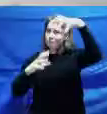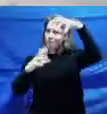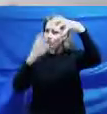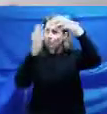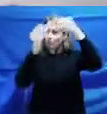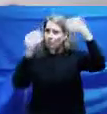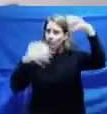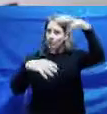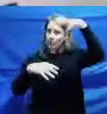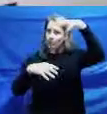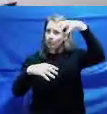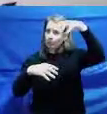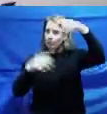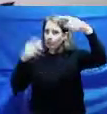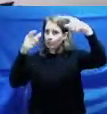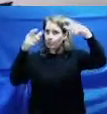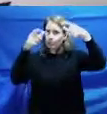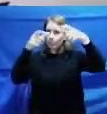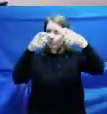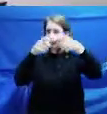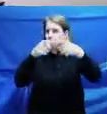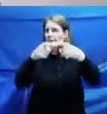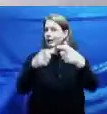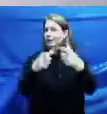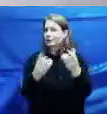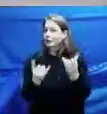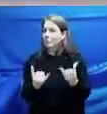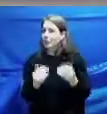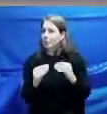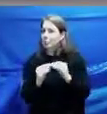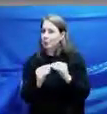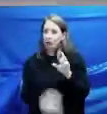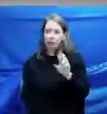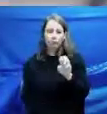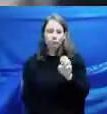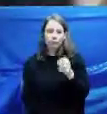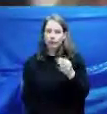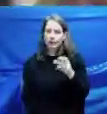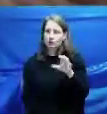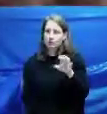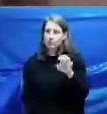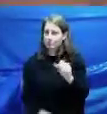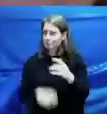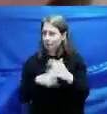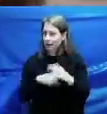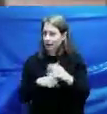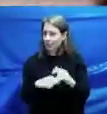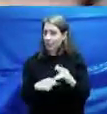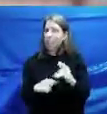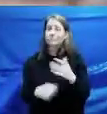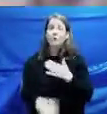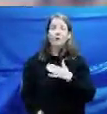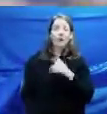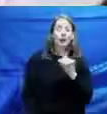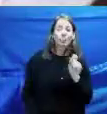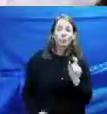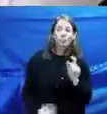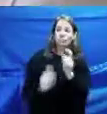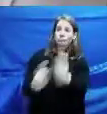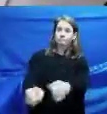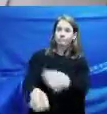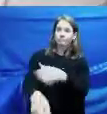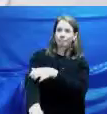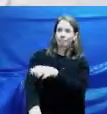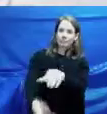is, who should control these resources? We're arguing about the Northwest Passage. I know. There. And then I guess we need that